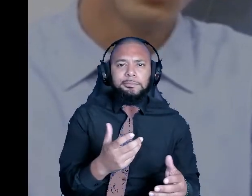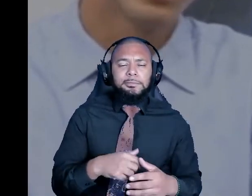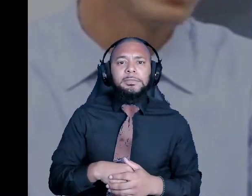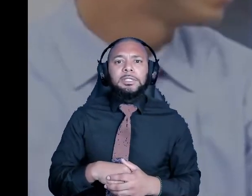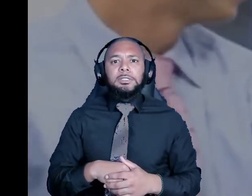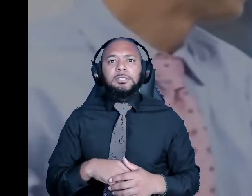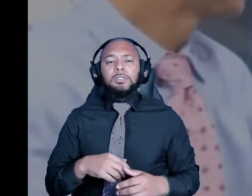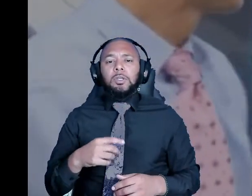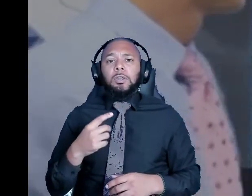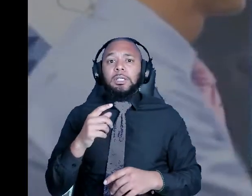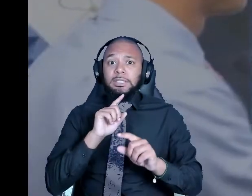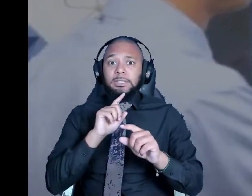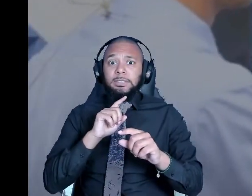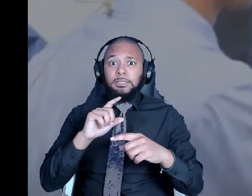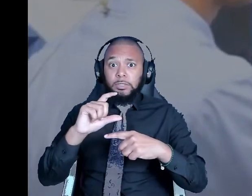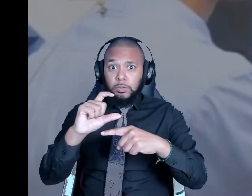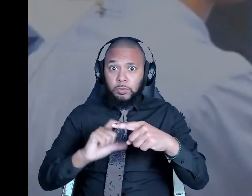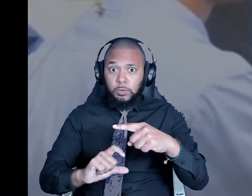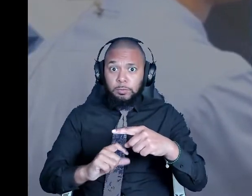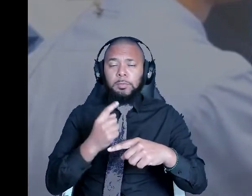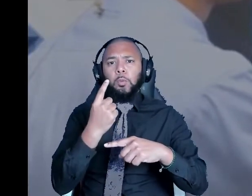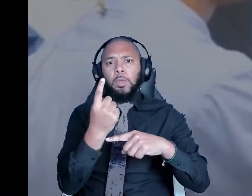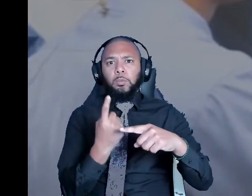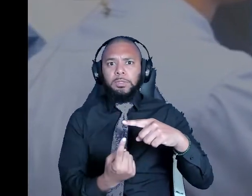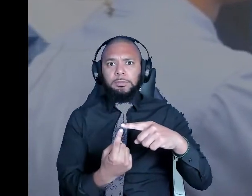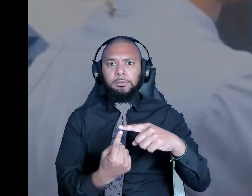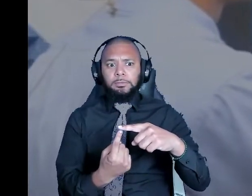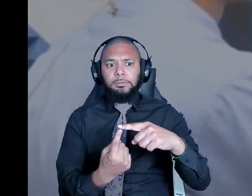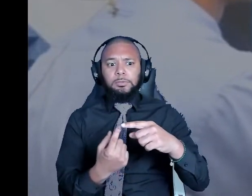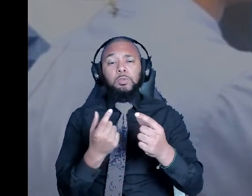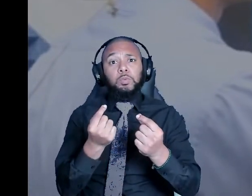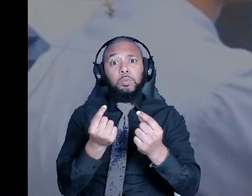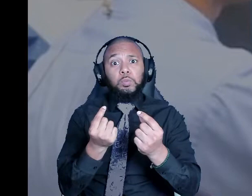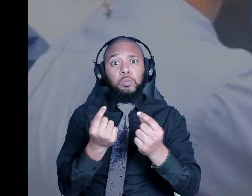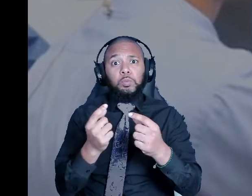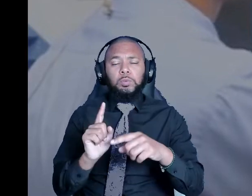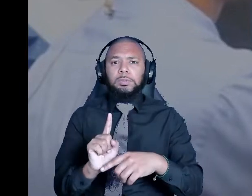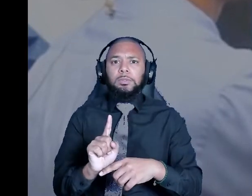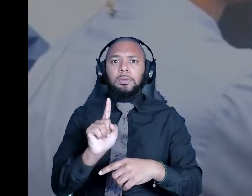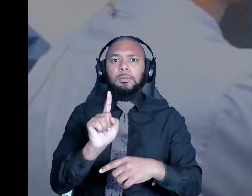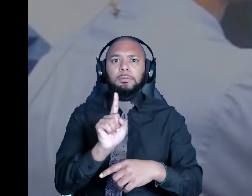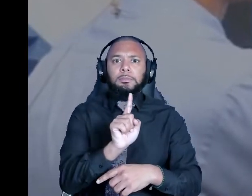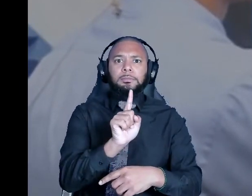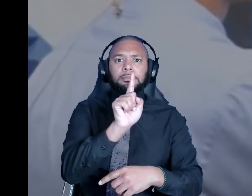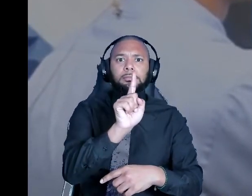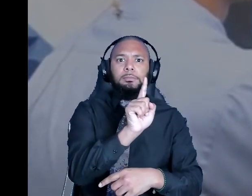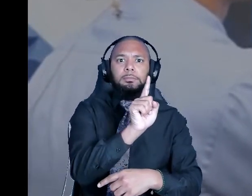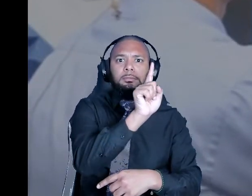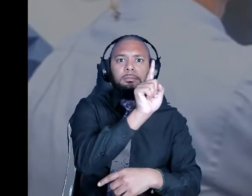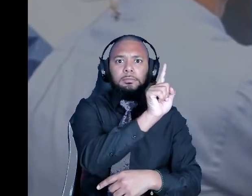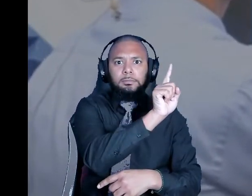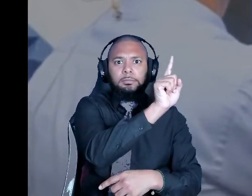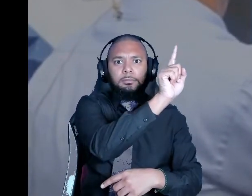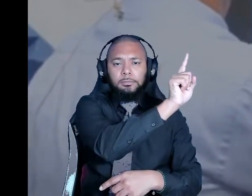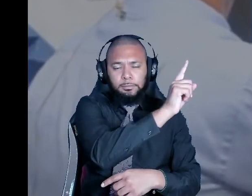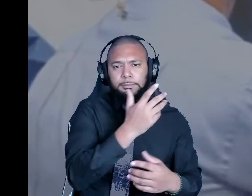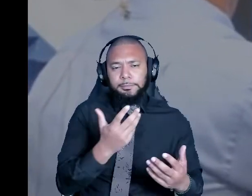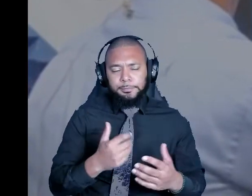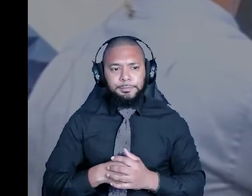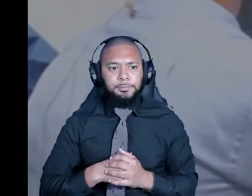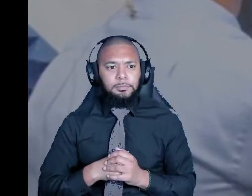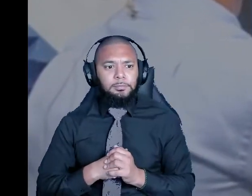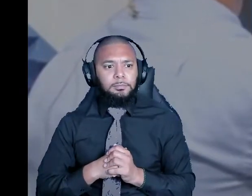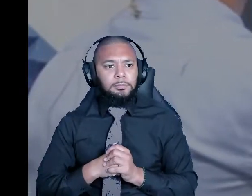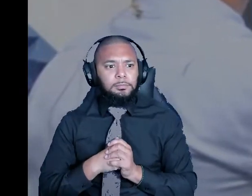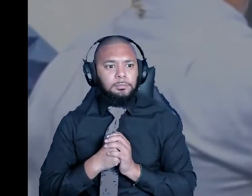over 1. We rise 1, we go over 1. We rise 1, we go over 1. We rise 1, we go